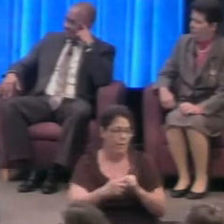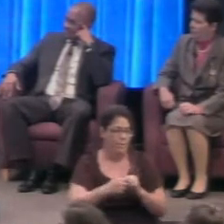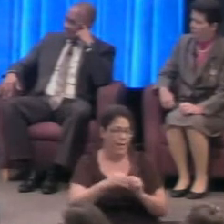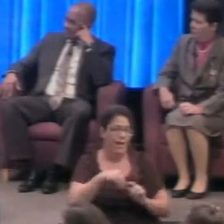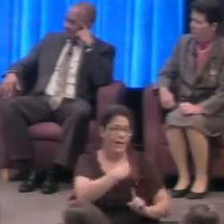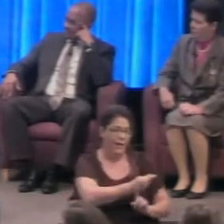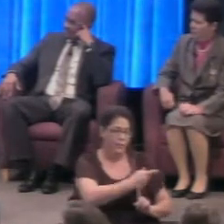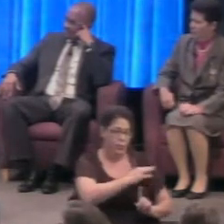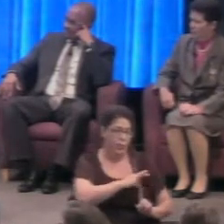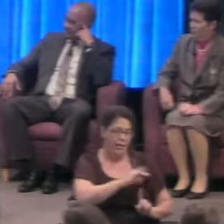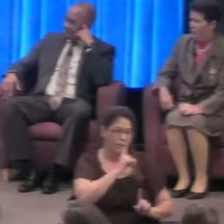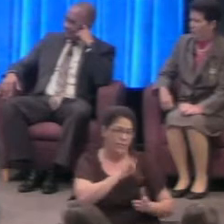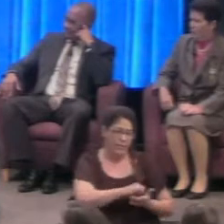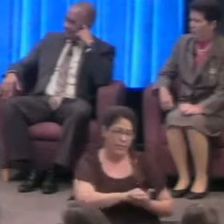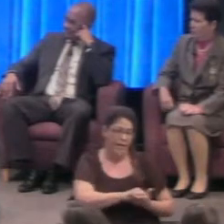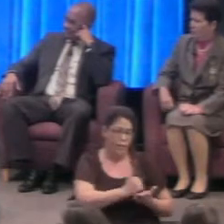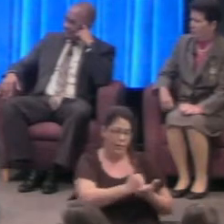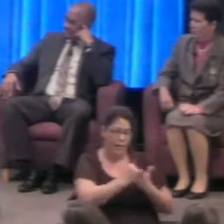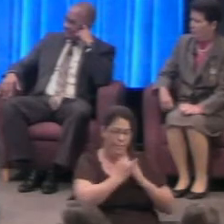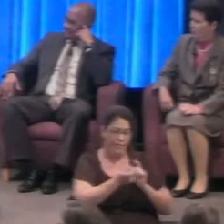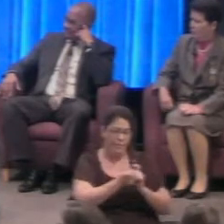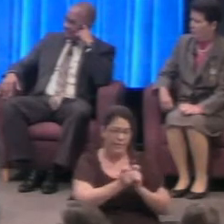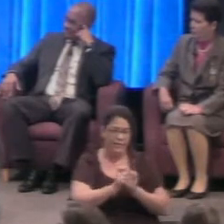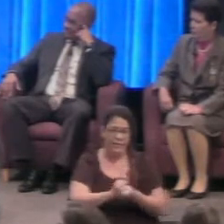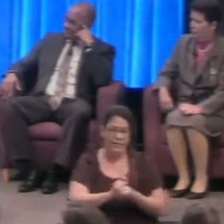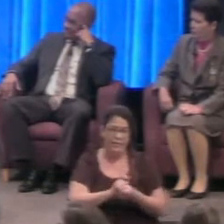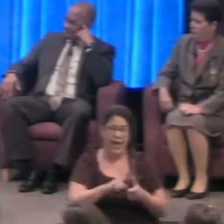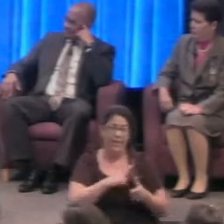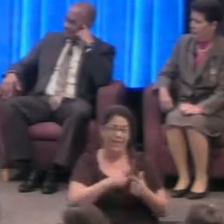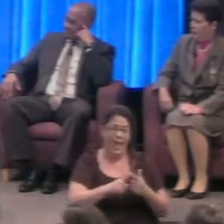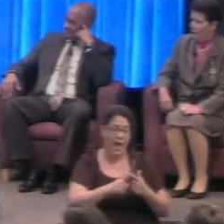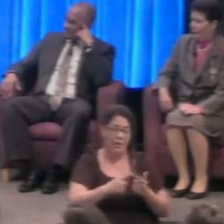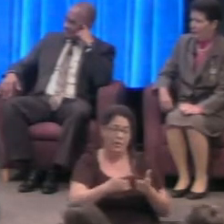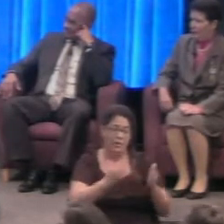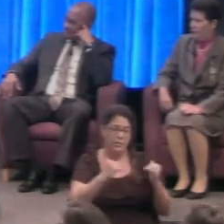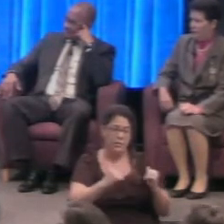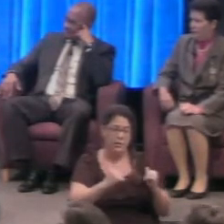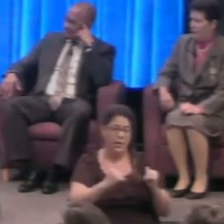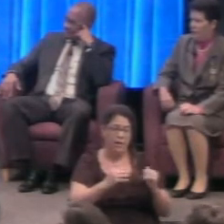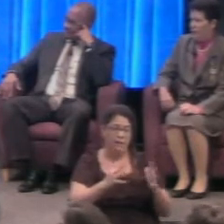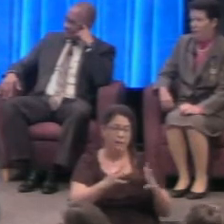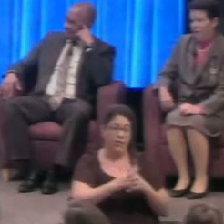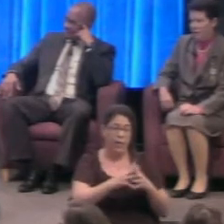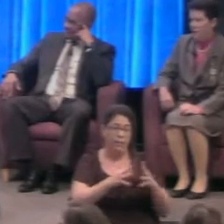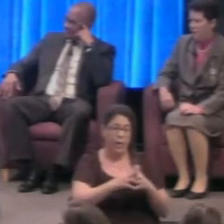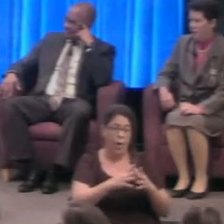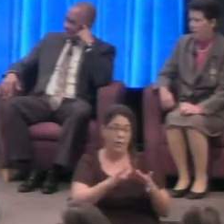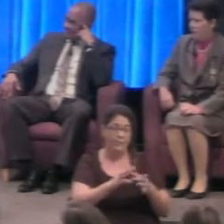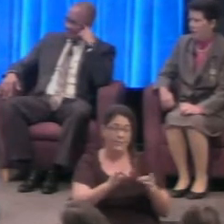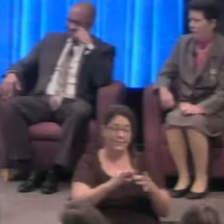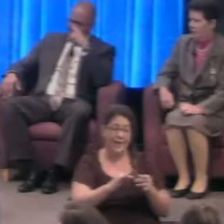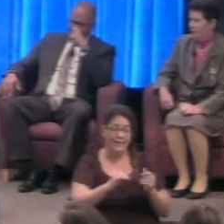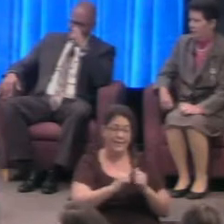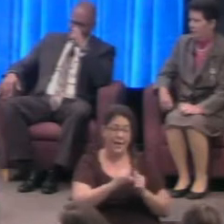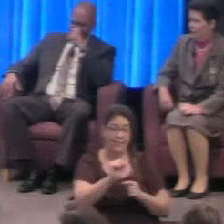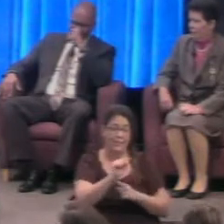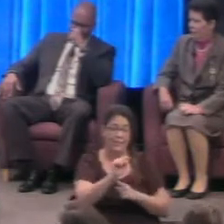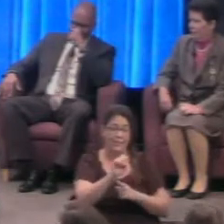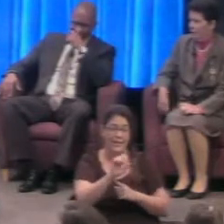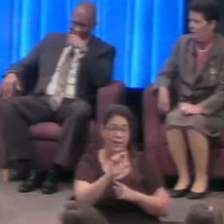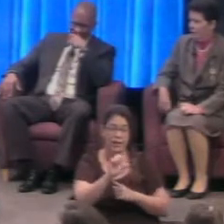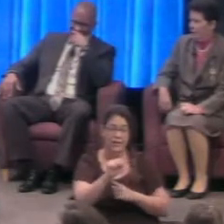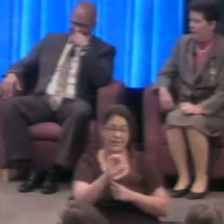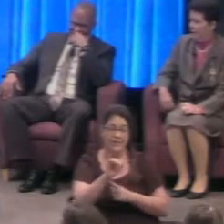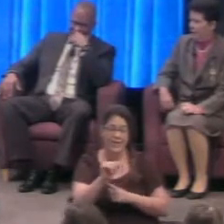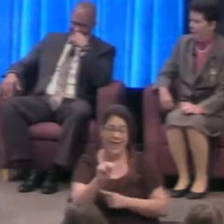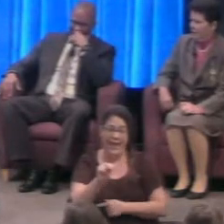you. Until we started talking about football. Then you found out I was a Steelers fan. You tried declining my